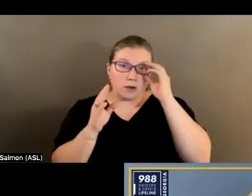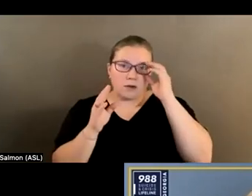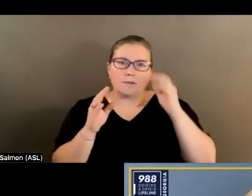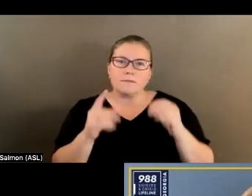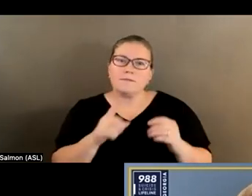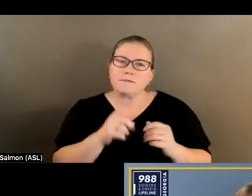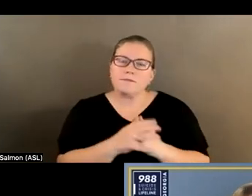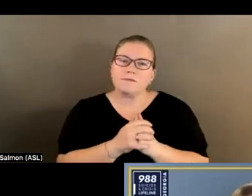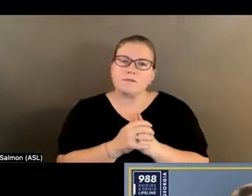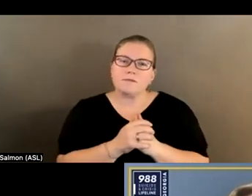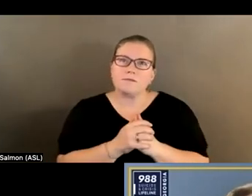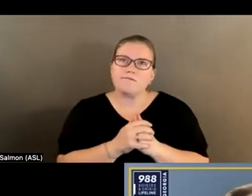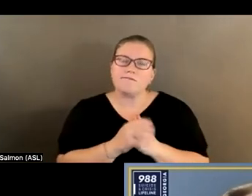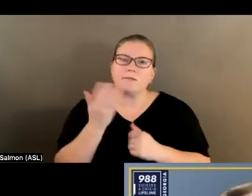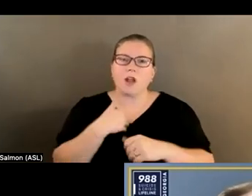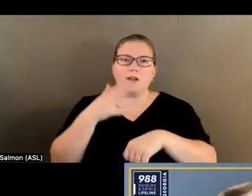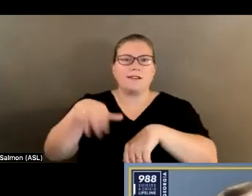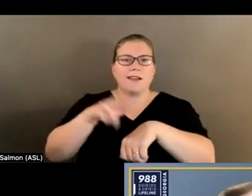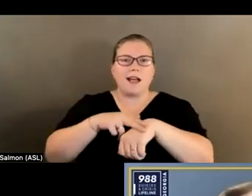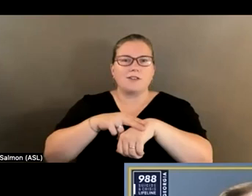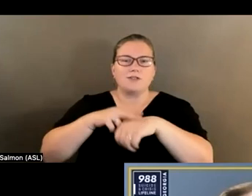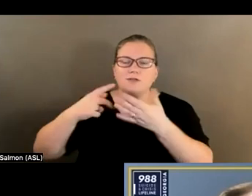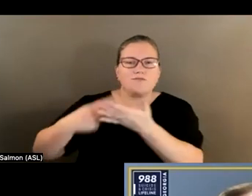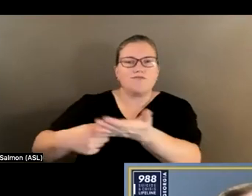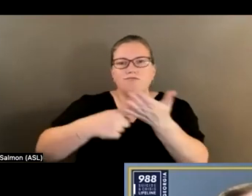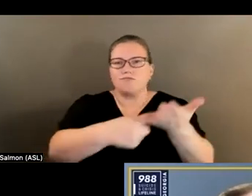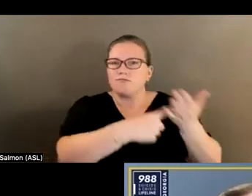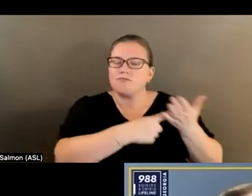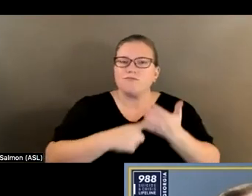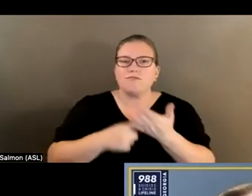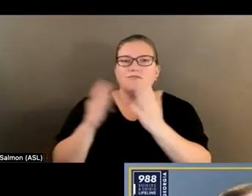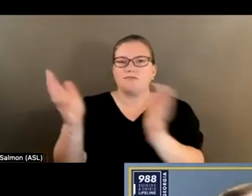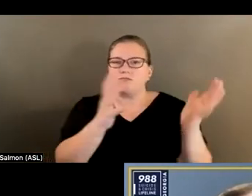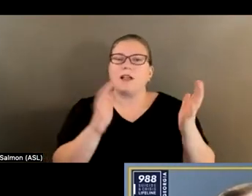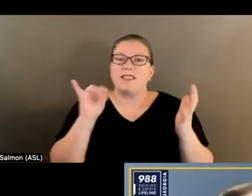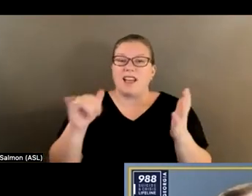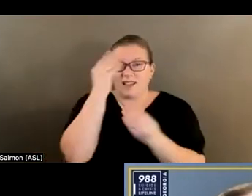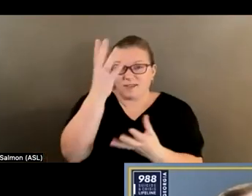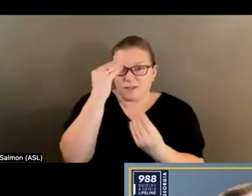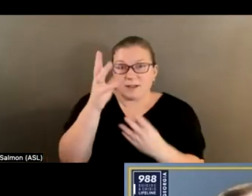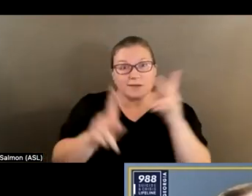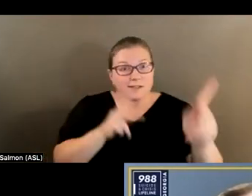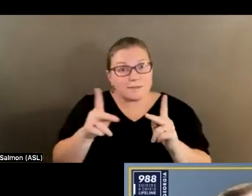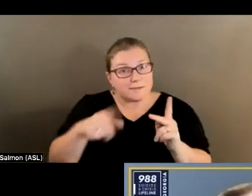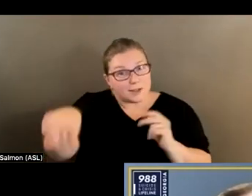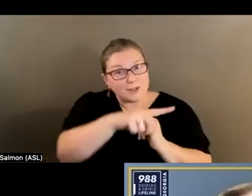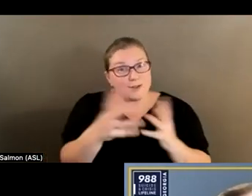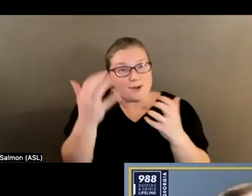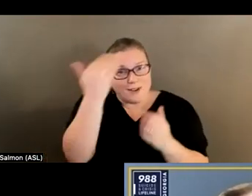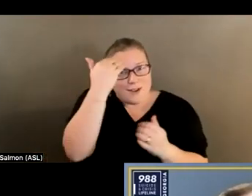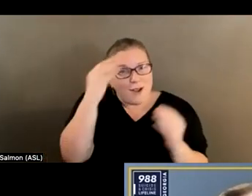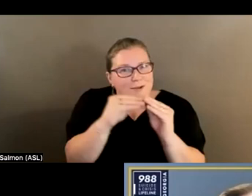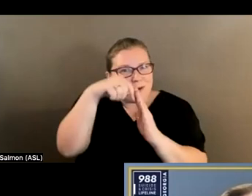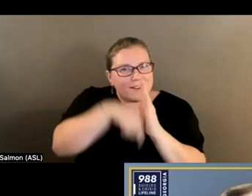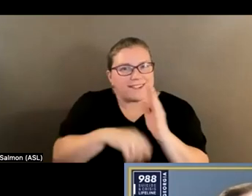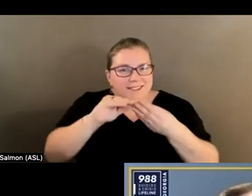national coalitions and conversations that is a piece of information that you all want to know more about, and we